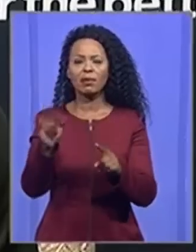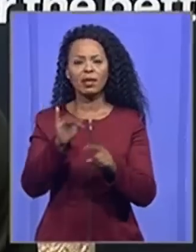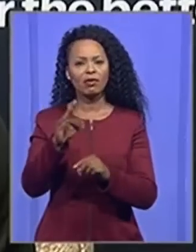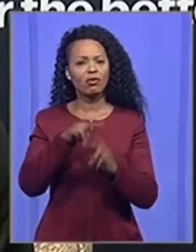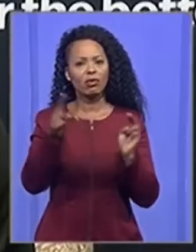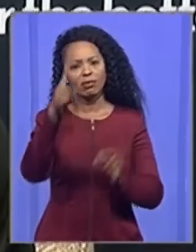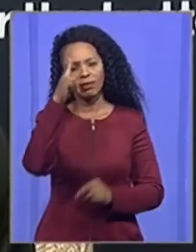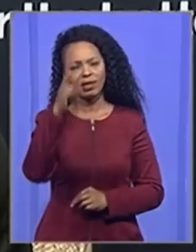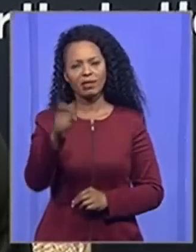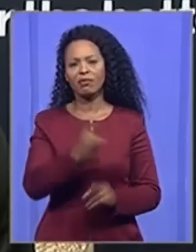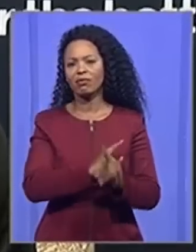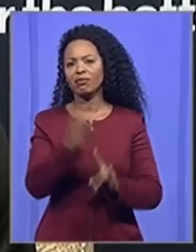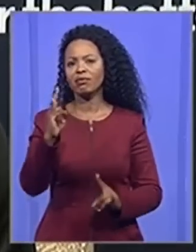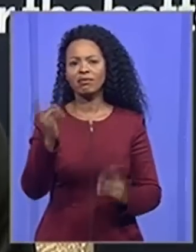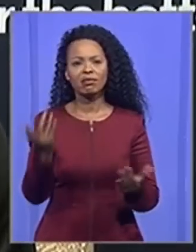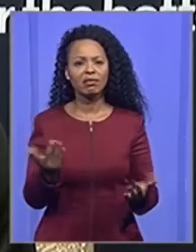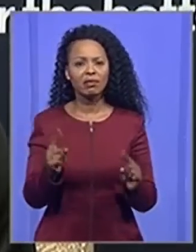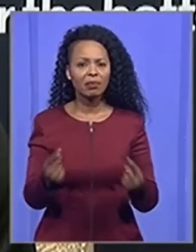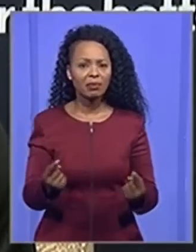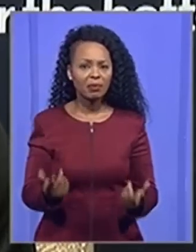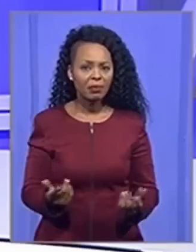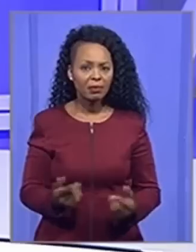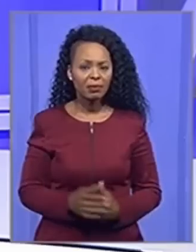can win it?